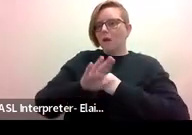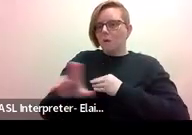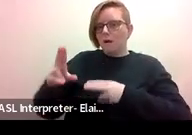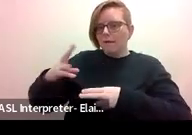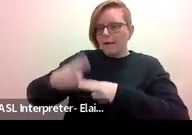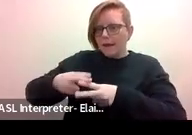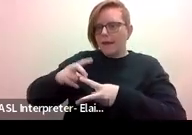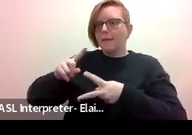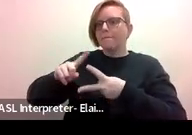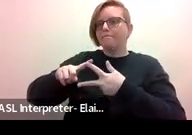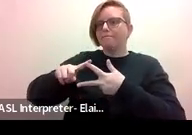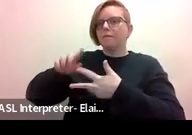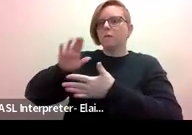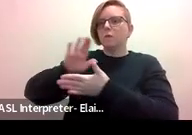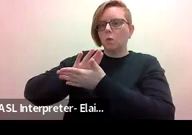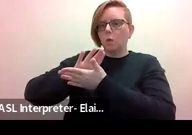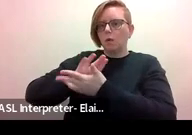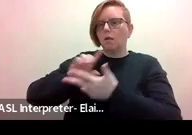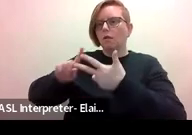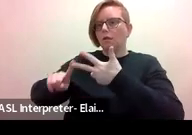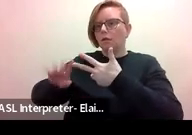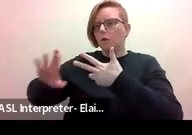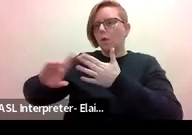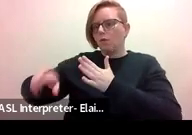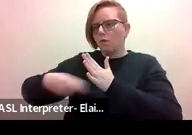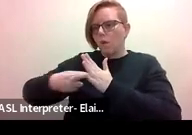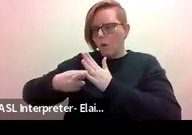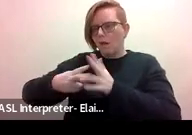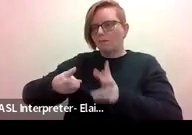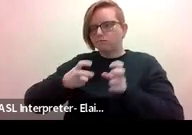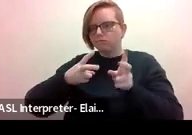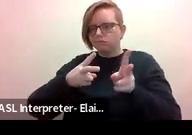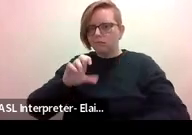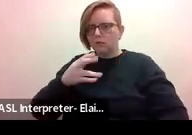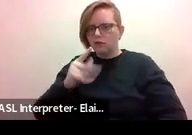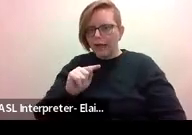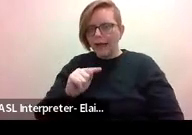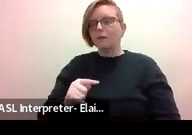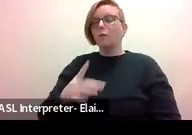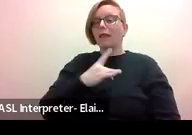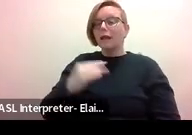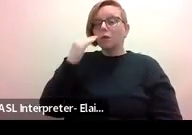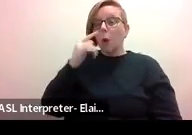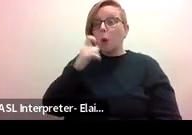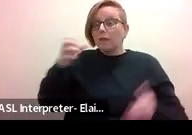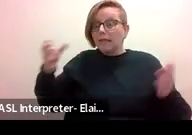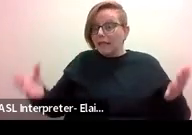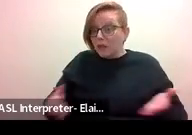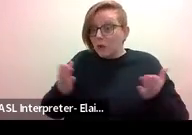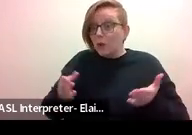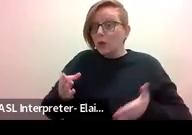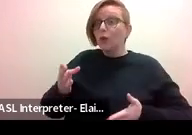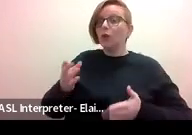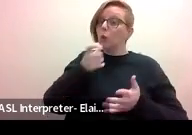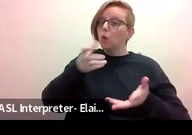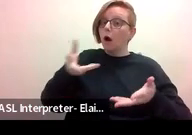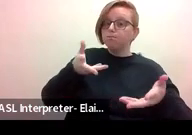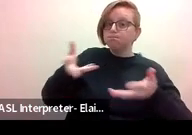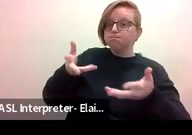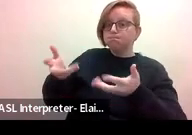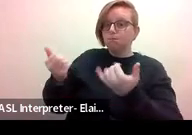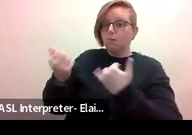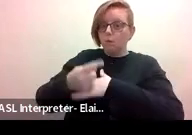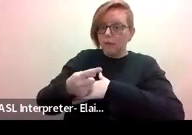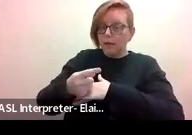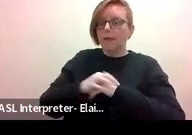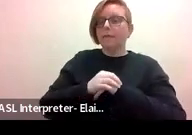school, and or your district, as well as your role. We just like to know who joins us. We like to see who we're chatting with. And